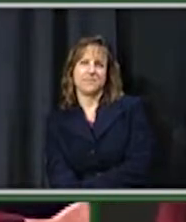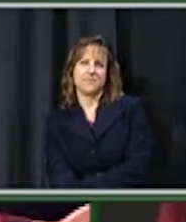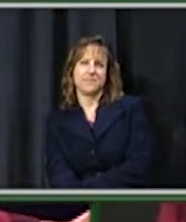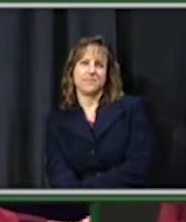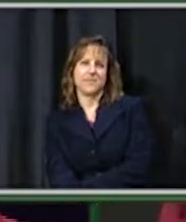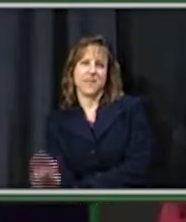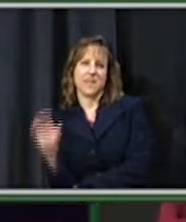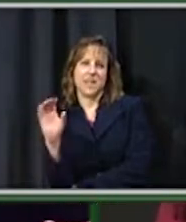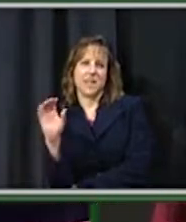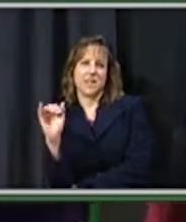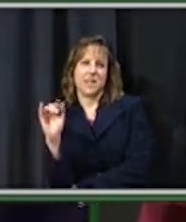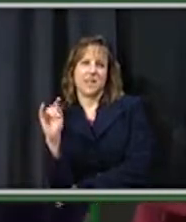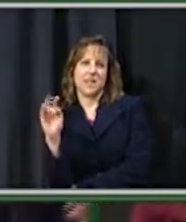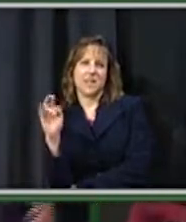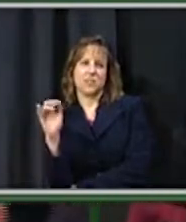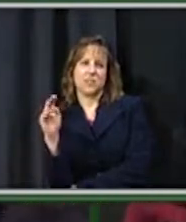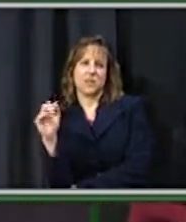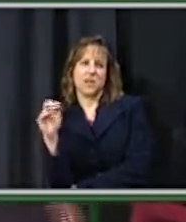Katrina Rudo.